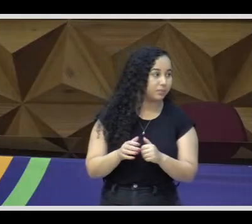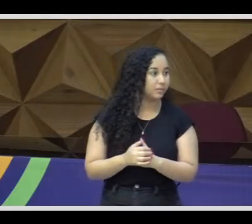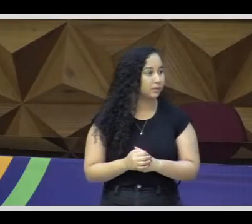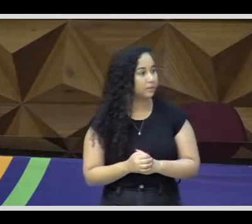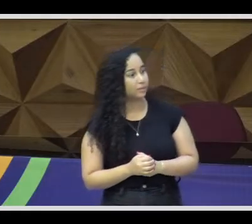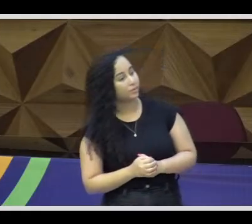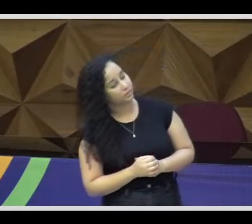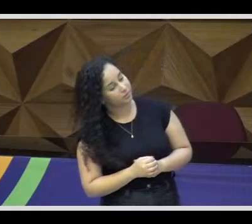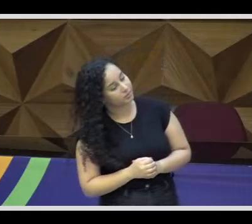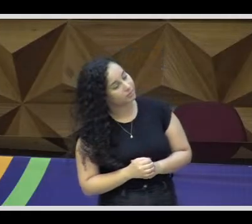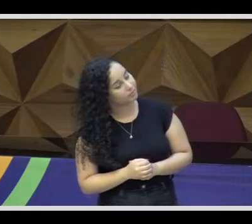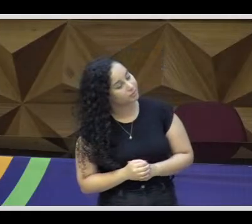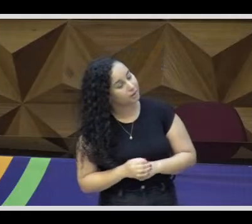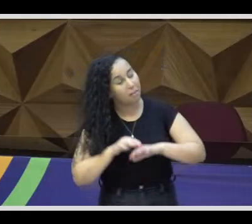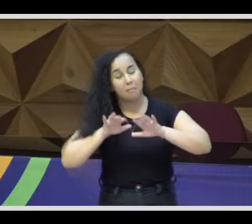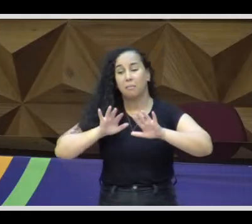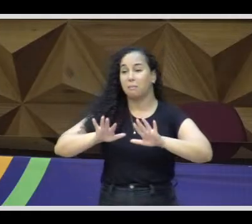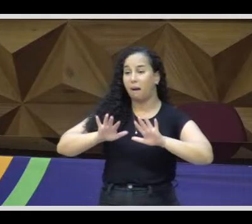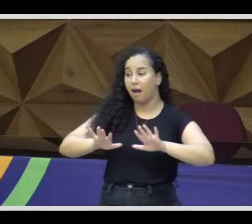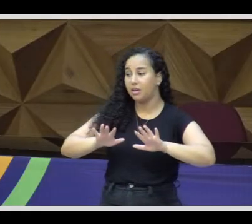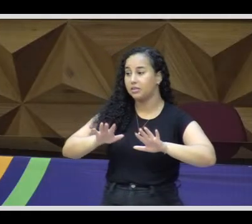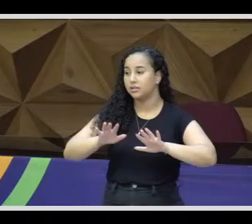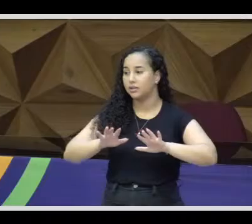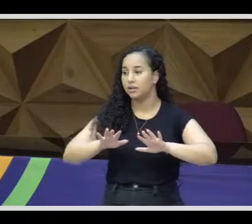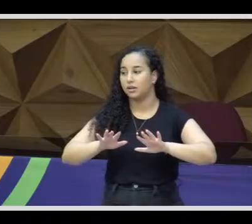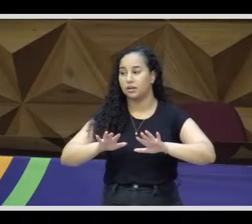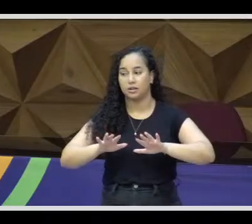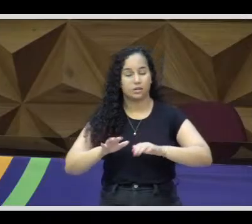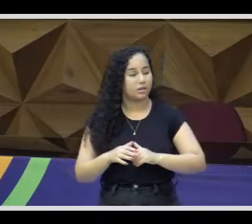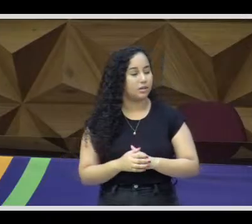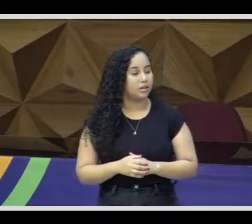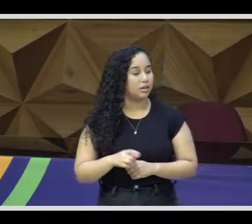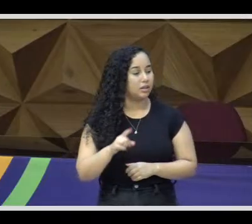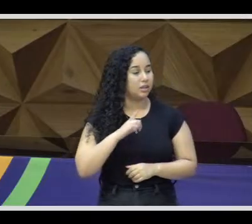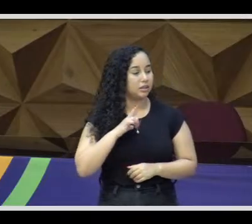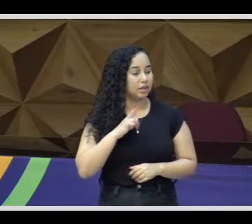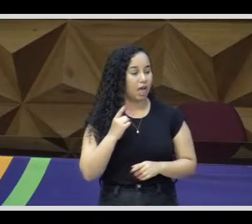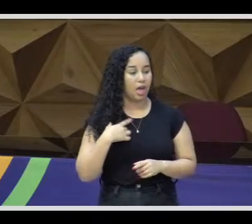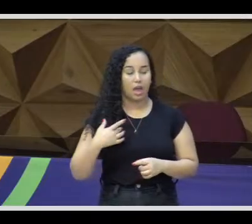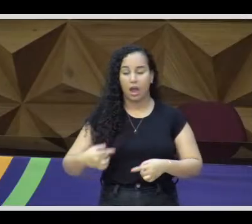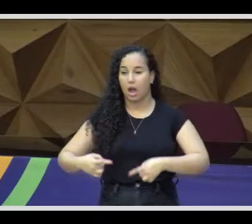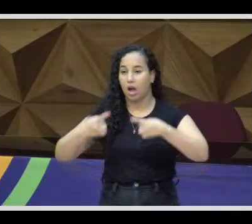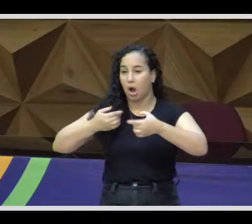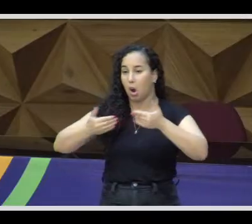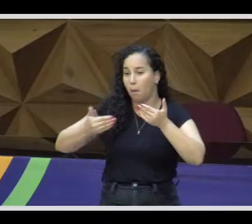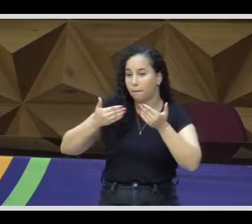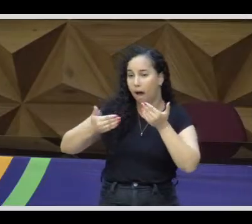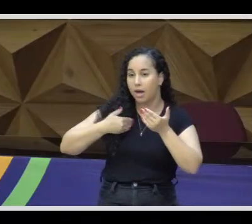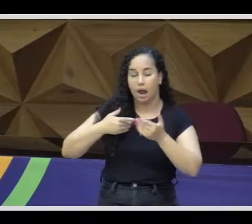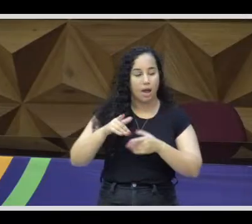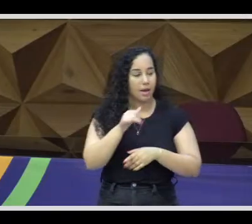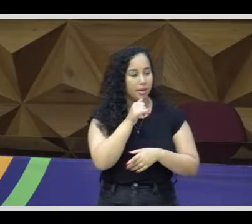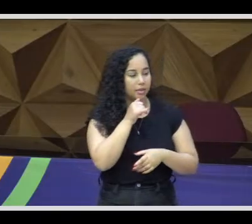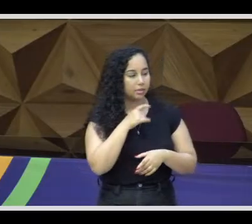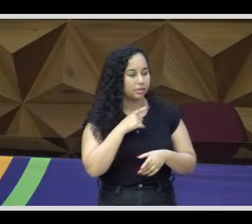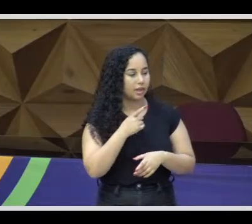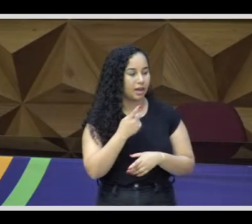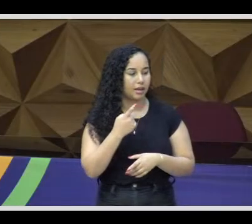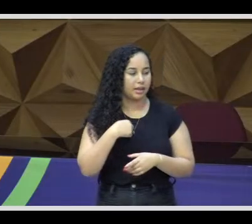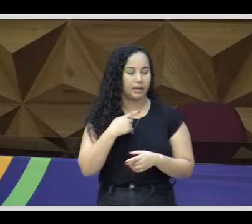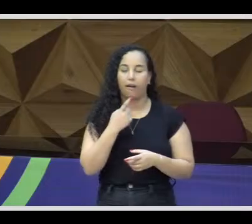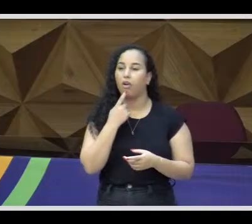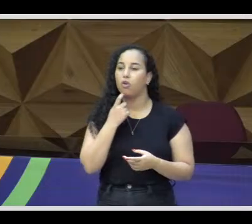well. But when we compare candidates, this red line is Lula,